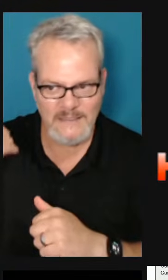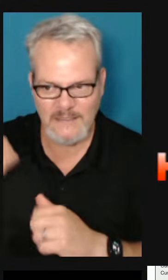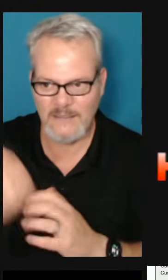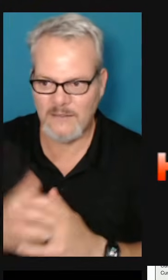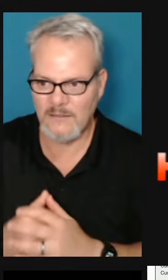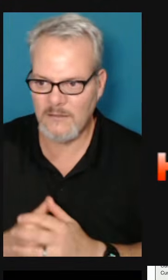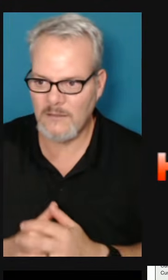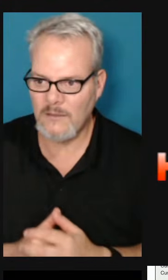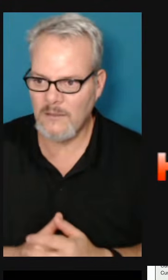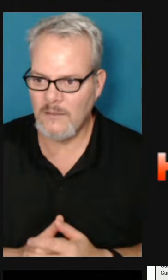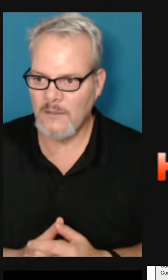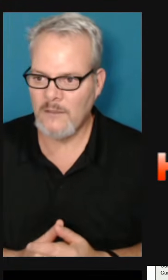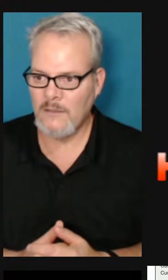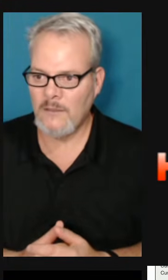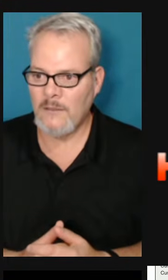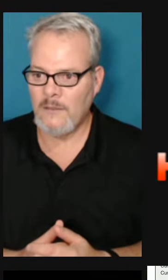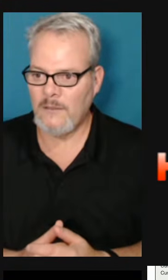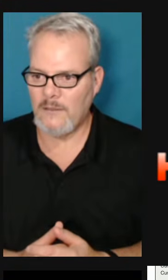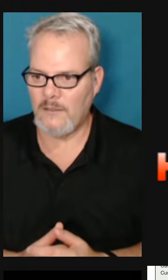under 10 hours,